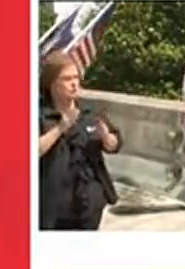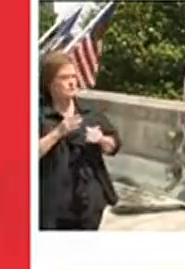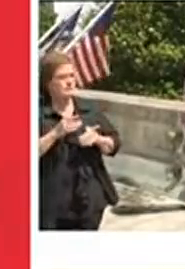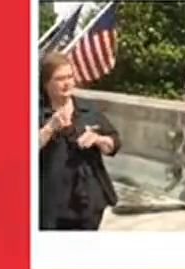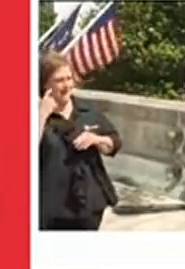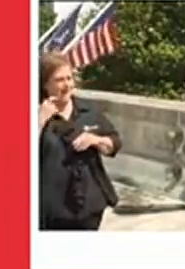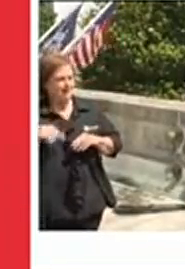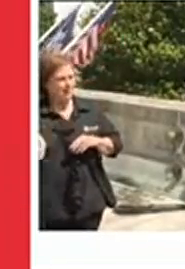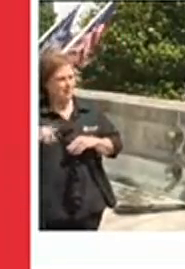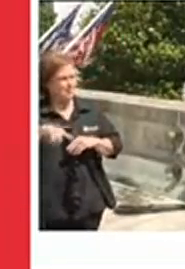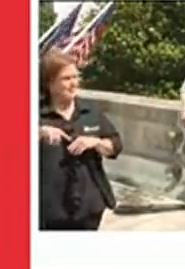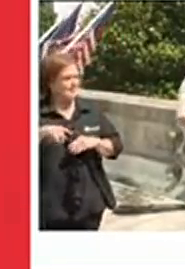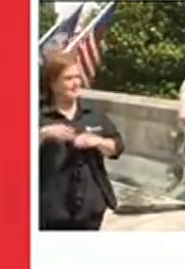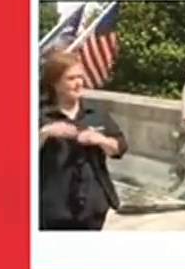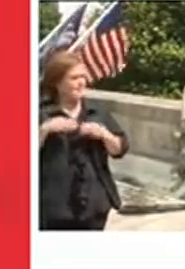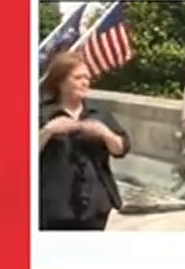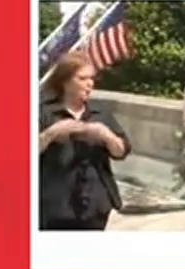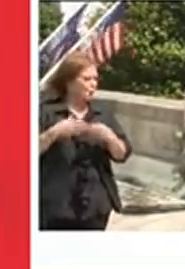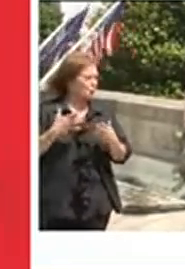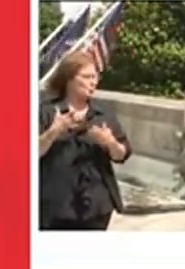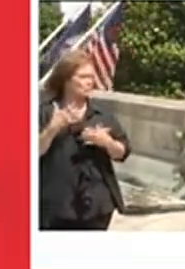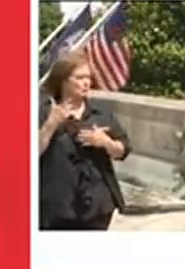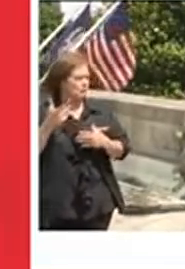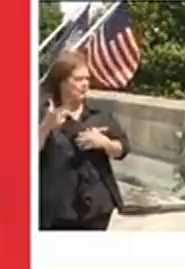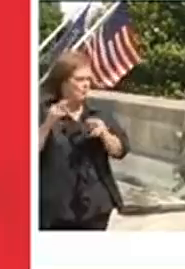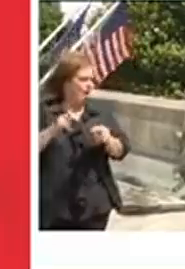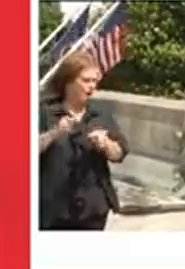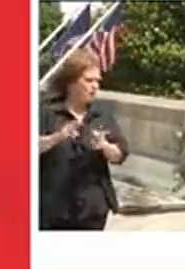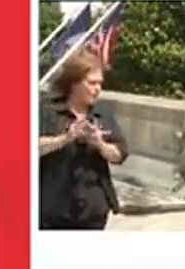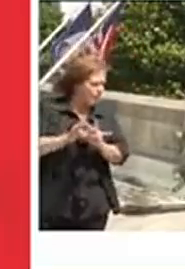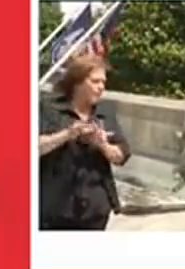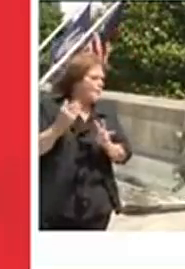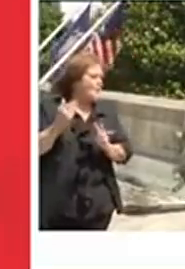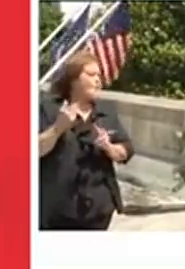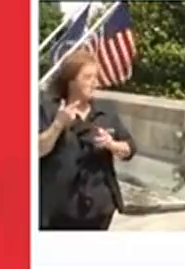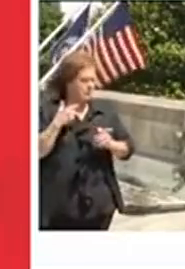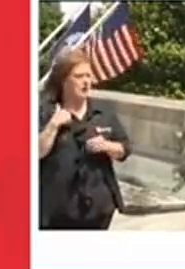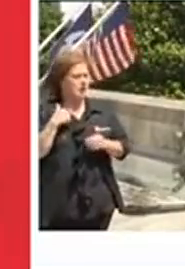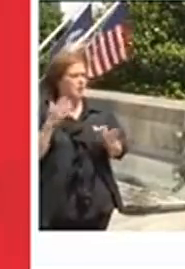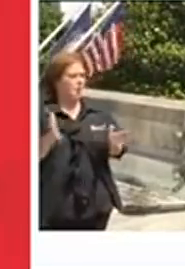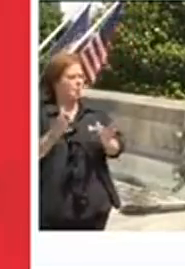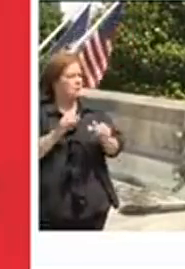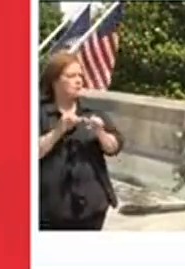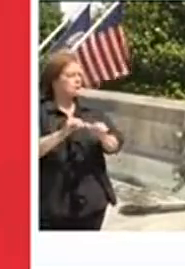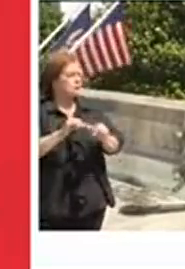boaters. They know, they watch the weather. They'll be watching this, and I encourage that.